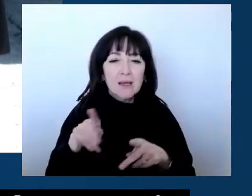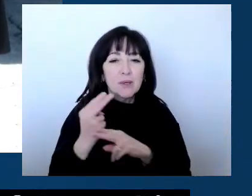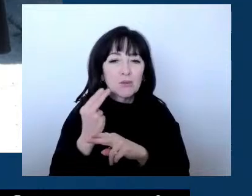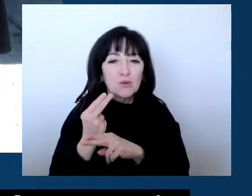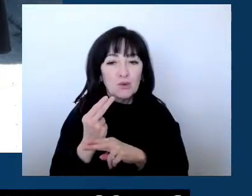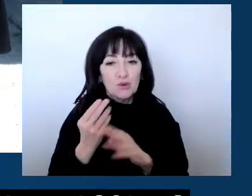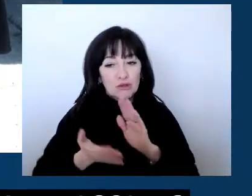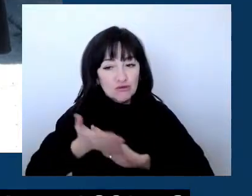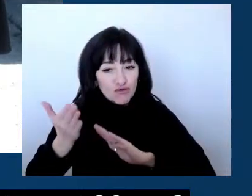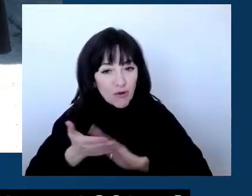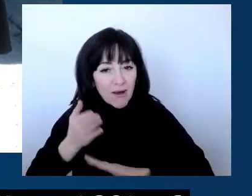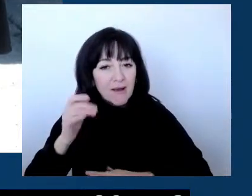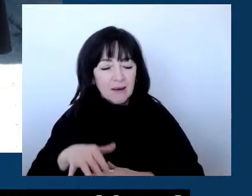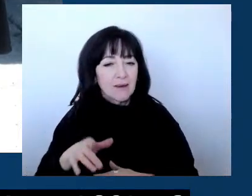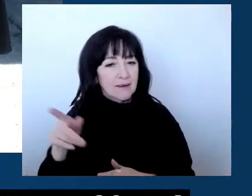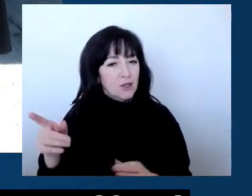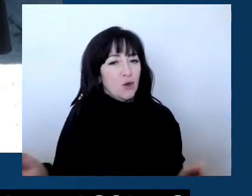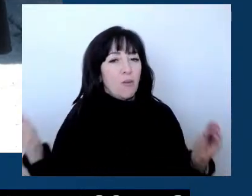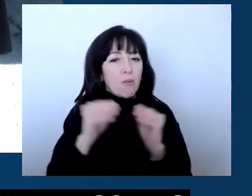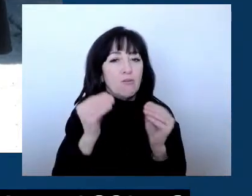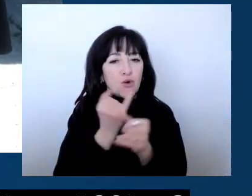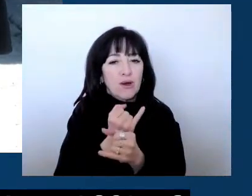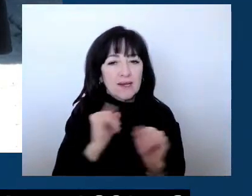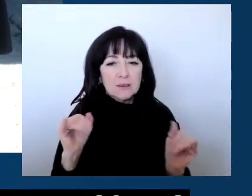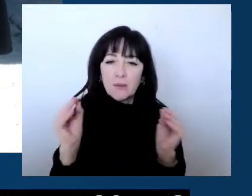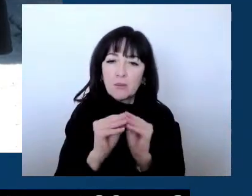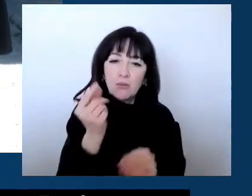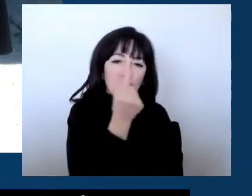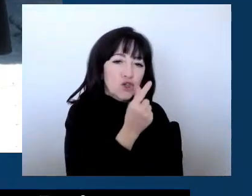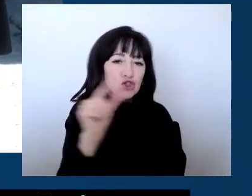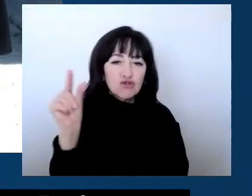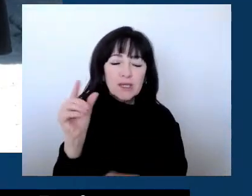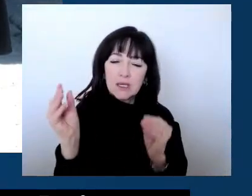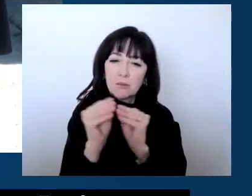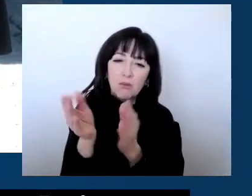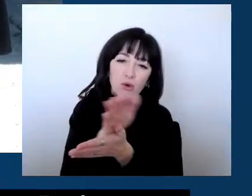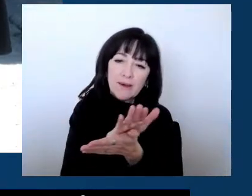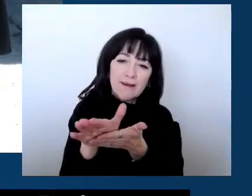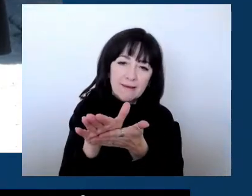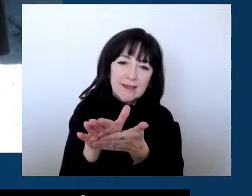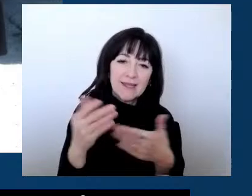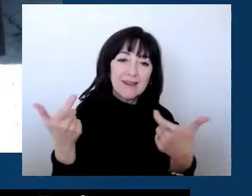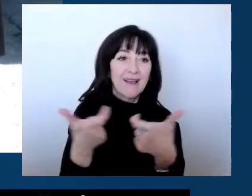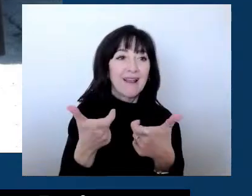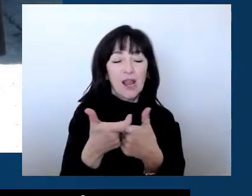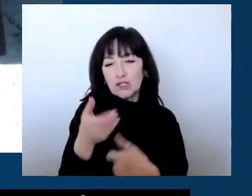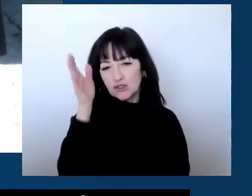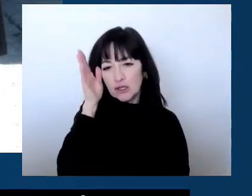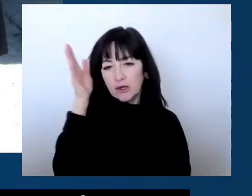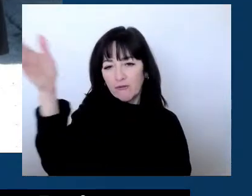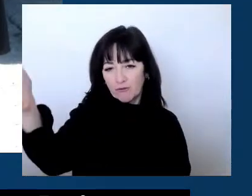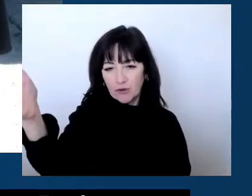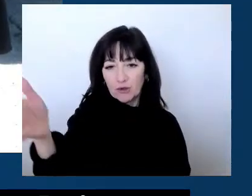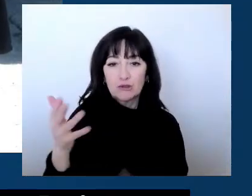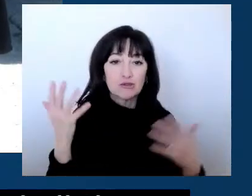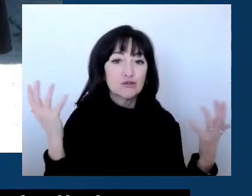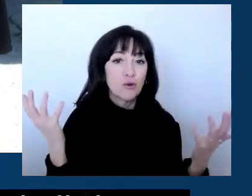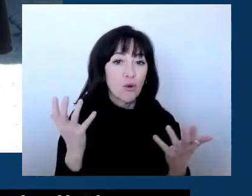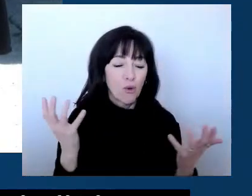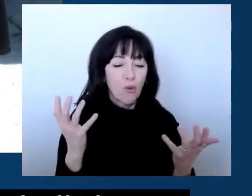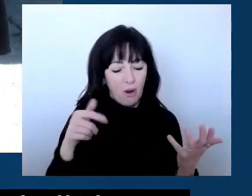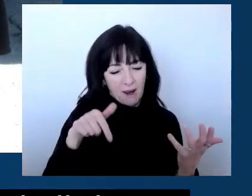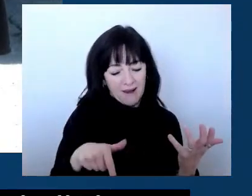an independent, greener, cleaner electric future, thanks to the bipartisan infrastructure